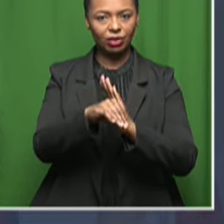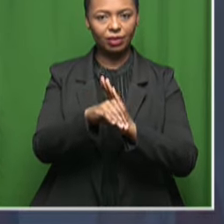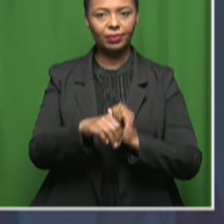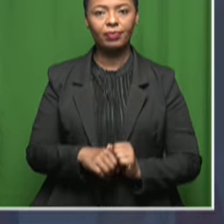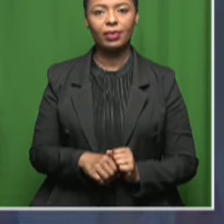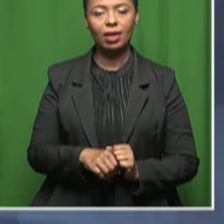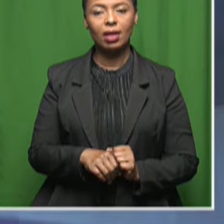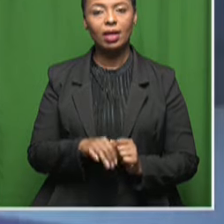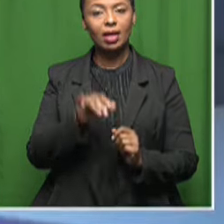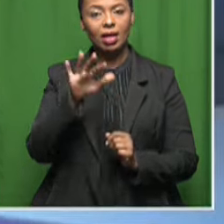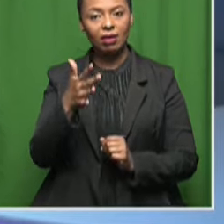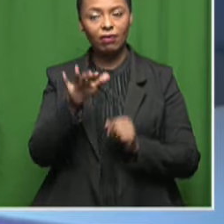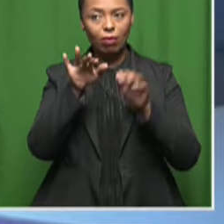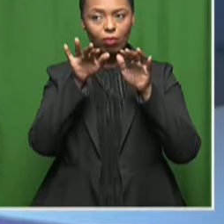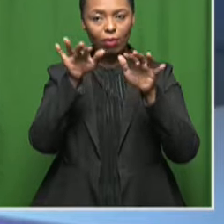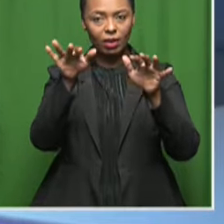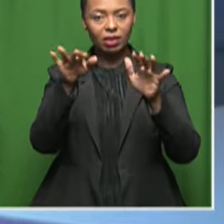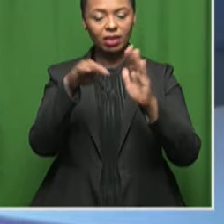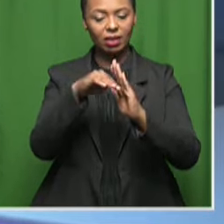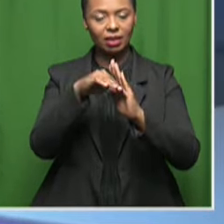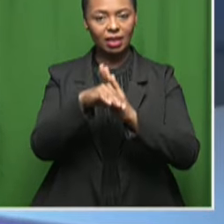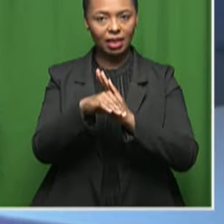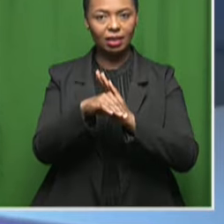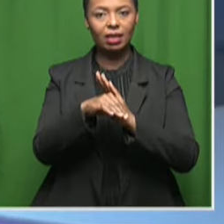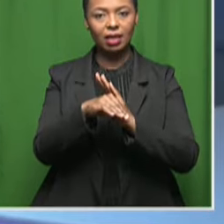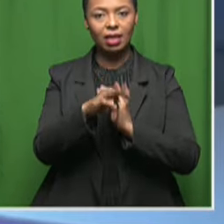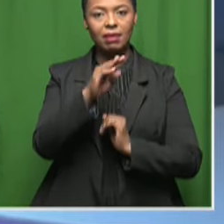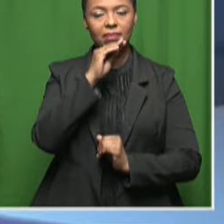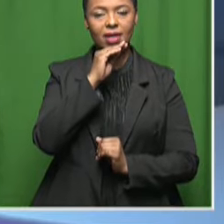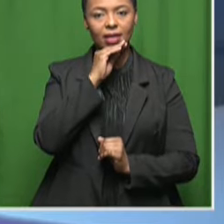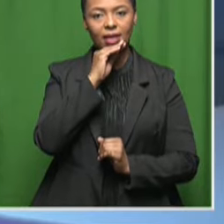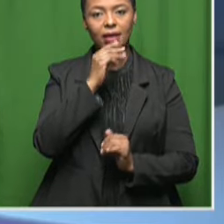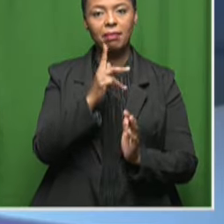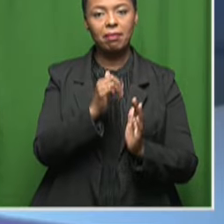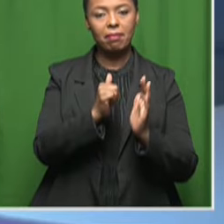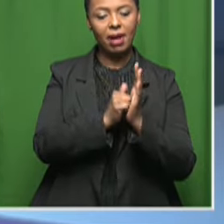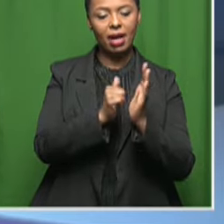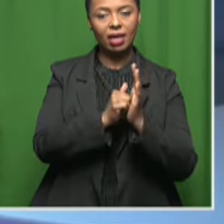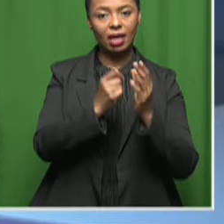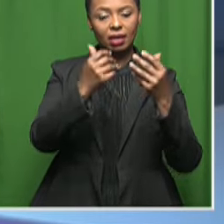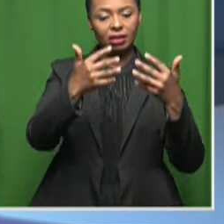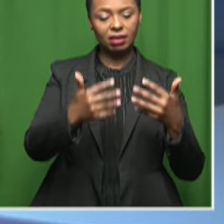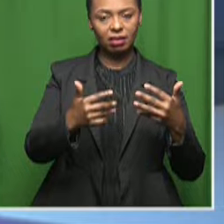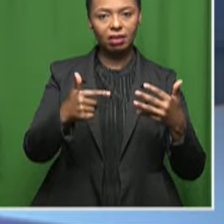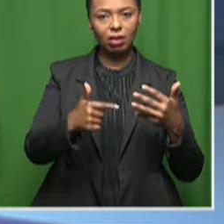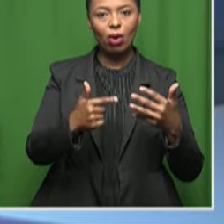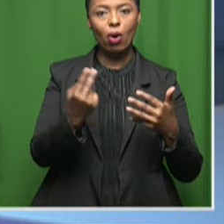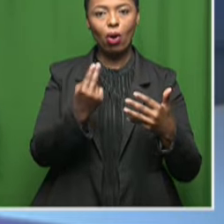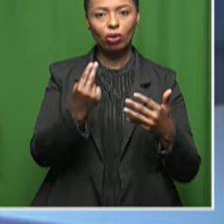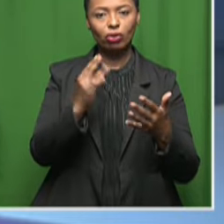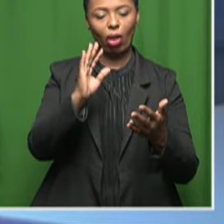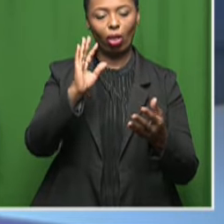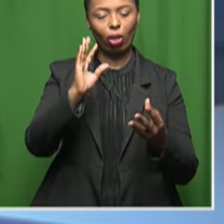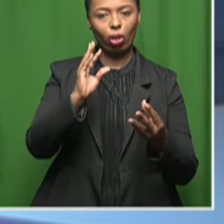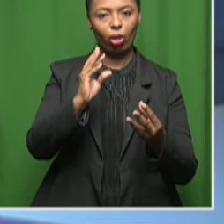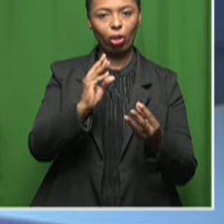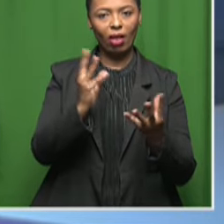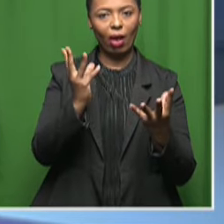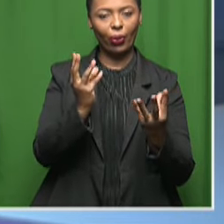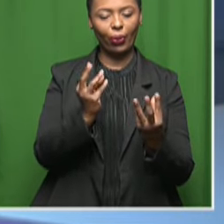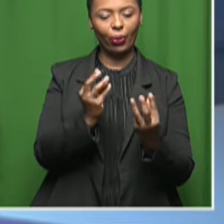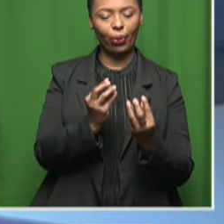your population is declining, it also means your market is also shrinking. It also means that